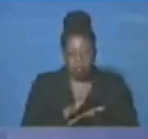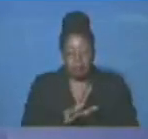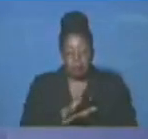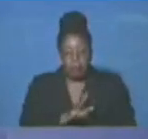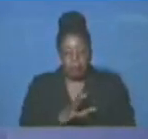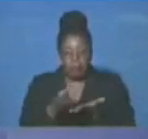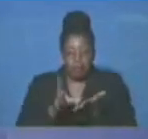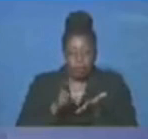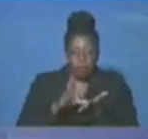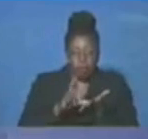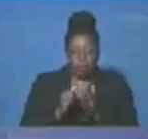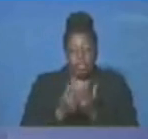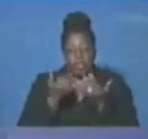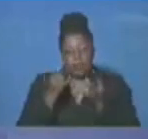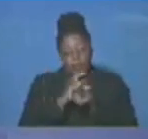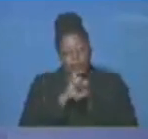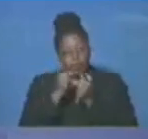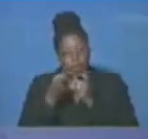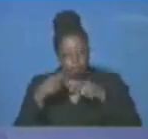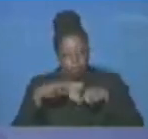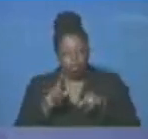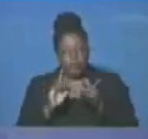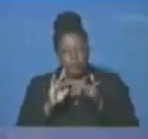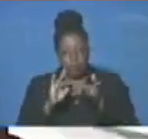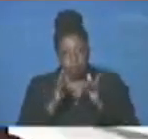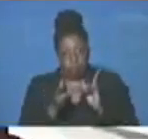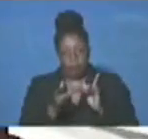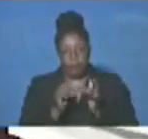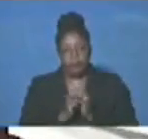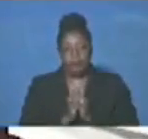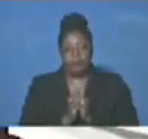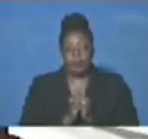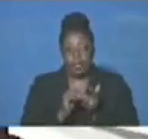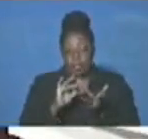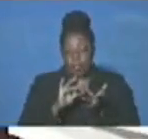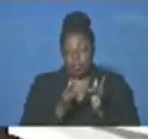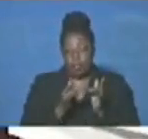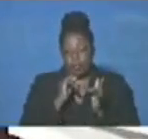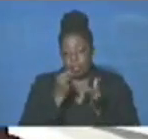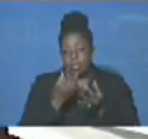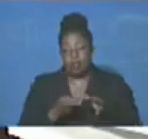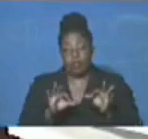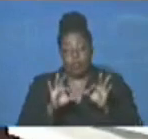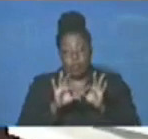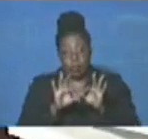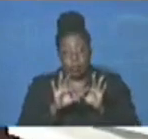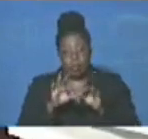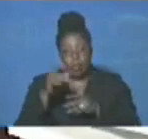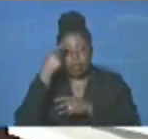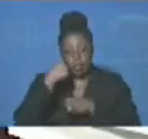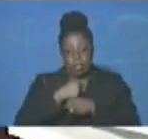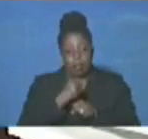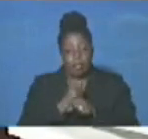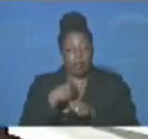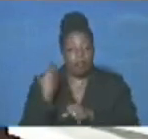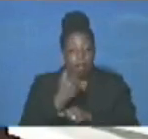of full digitalization. Altavis Munnings explains. Digitalization is very important because it would make our